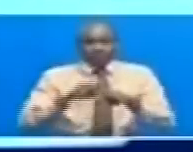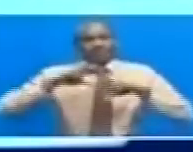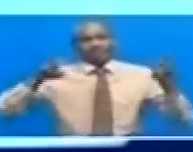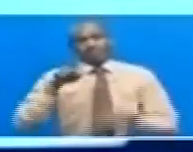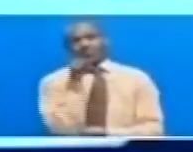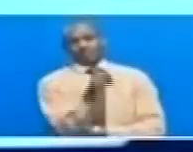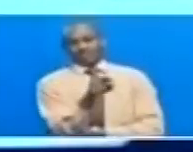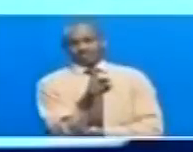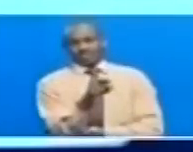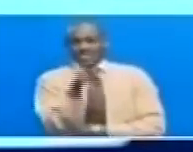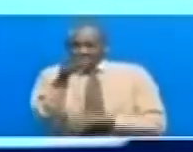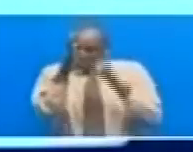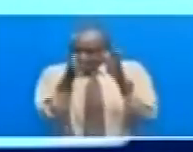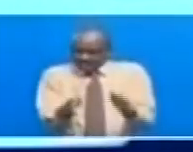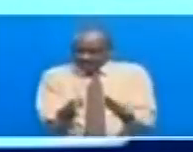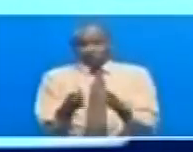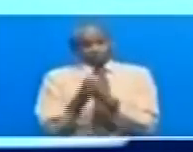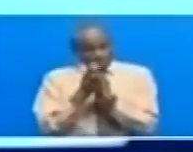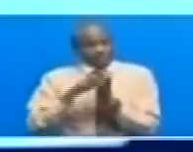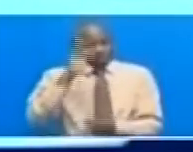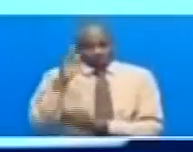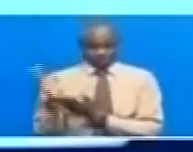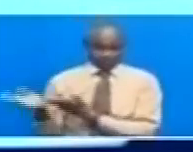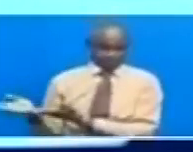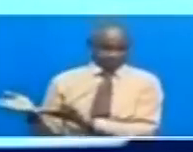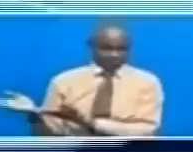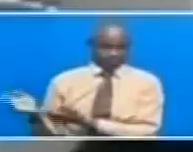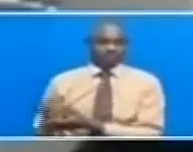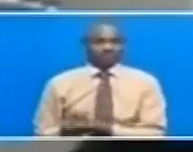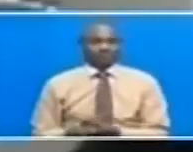into the case. Murimi Mwangi has that update.